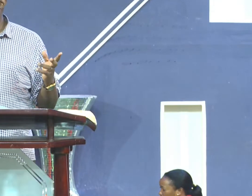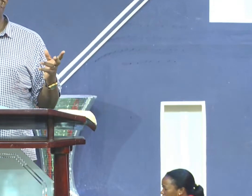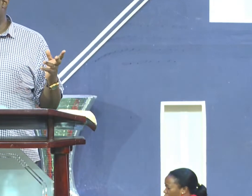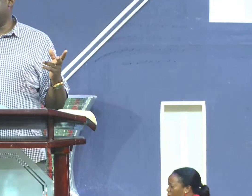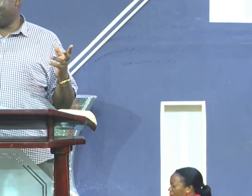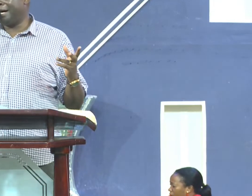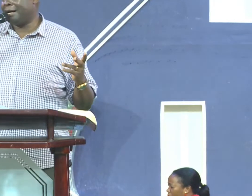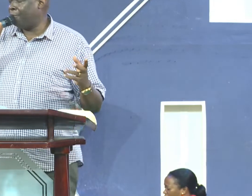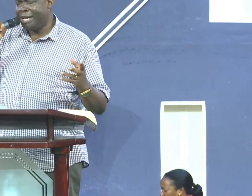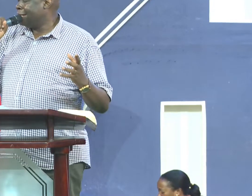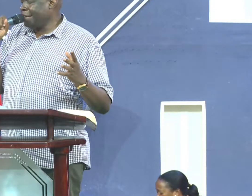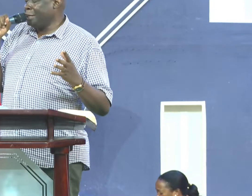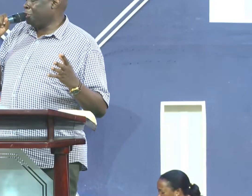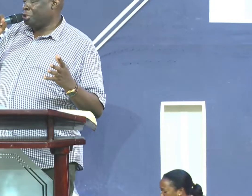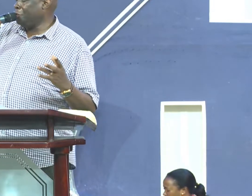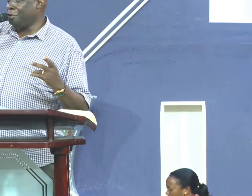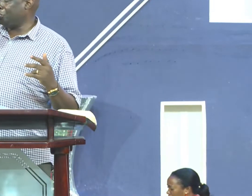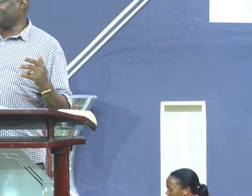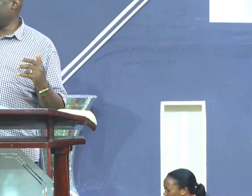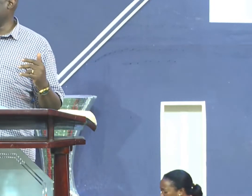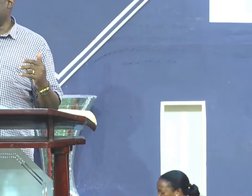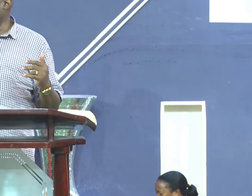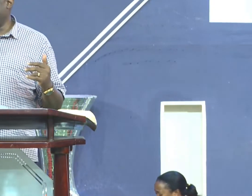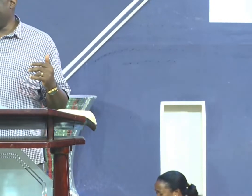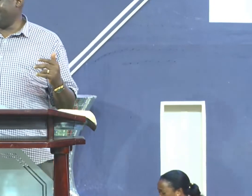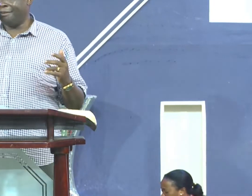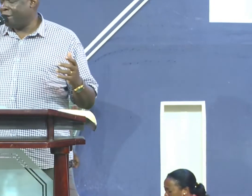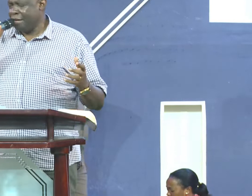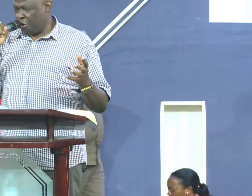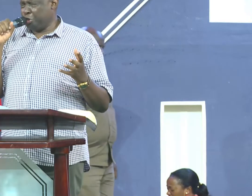otuteketeke ng'abasumba n'ekisibo kiteke